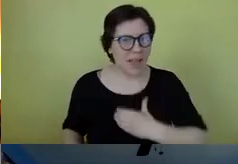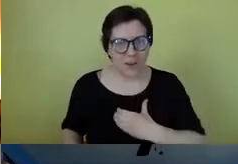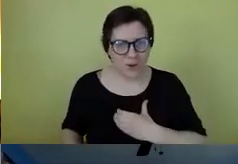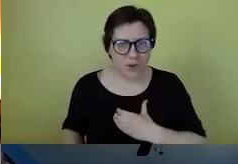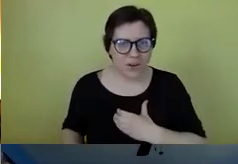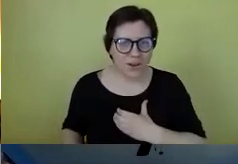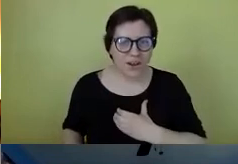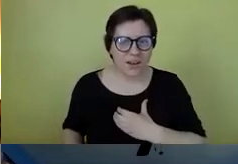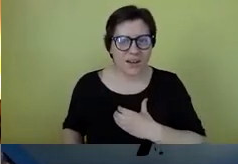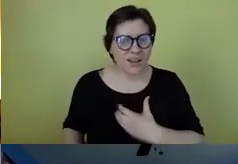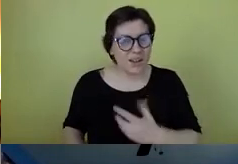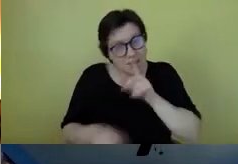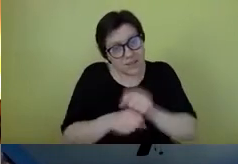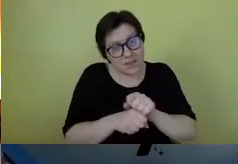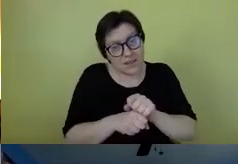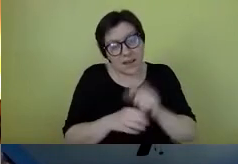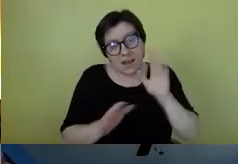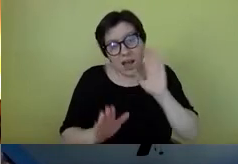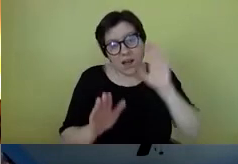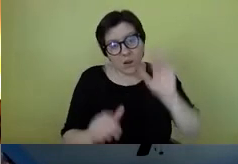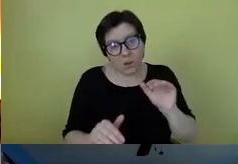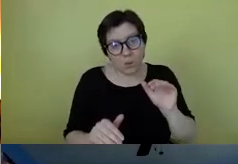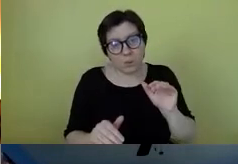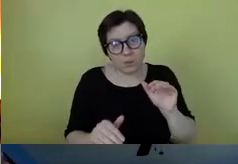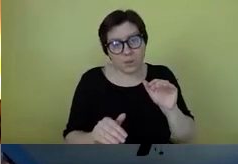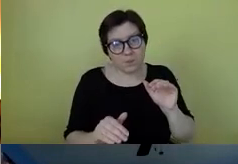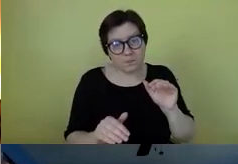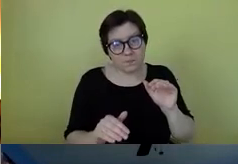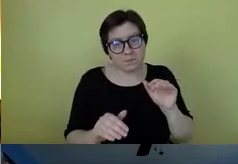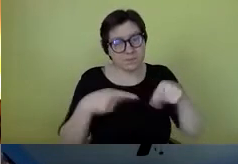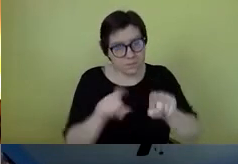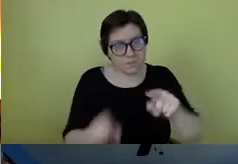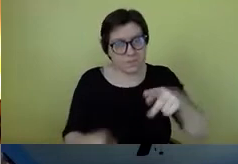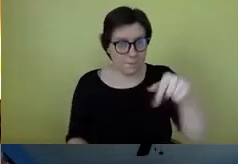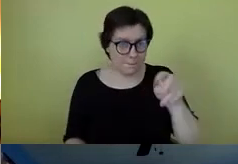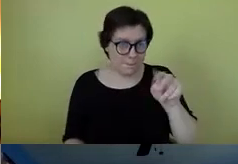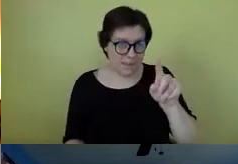if anything, I hope this pandemic